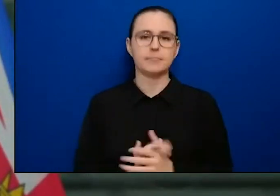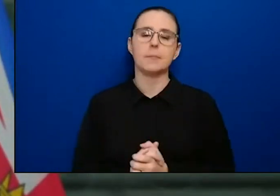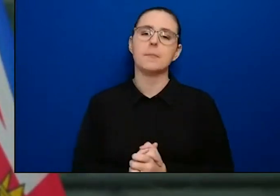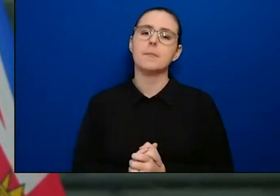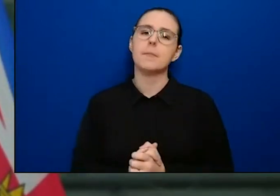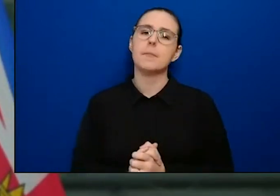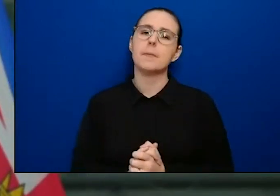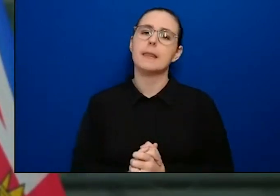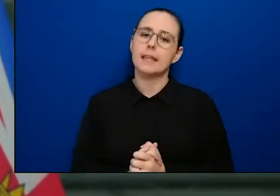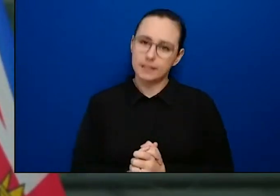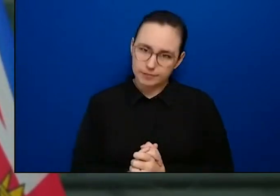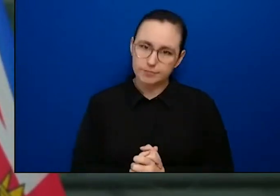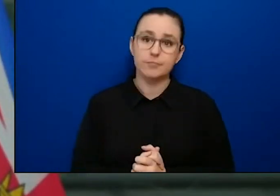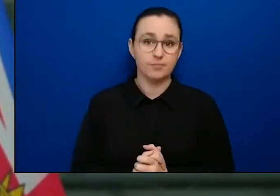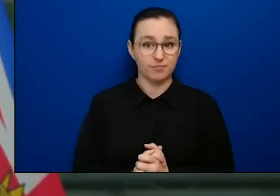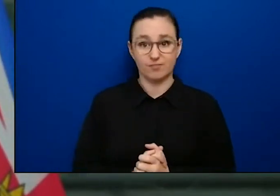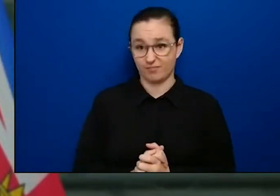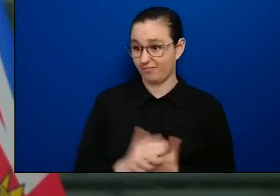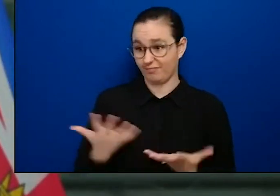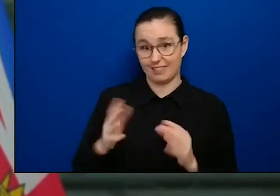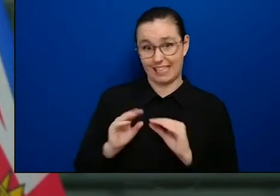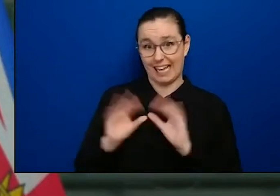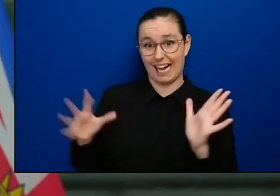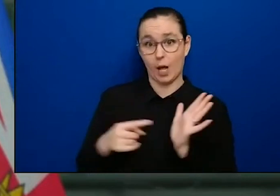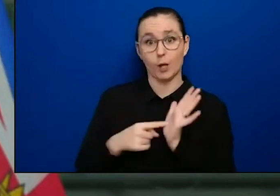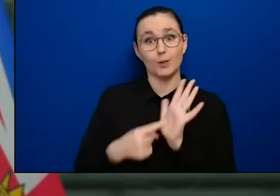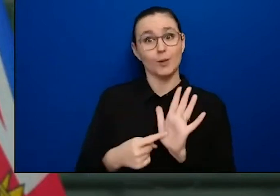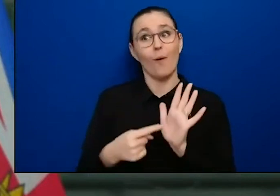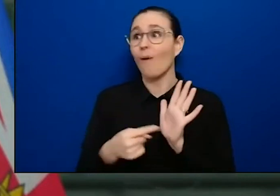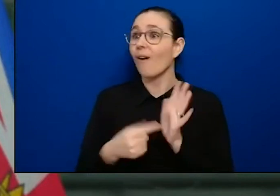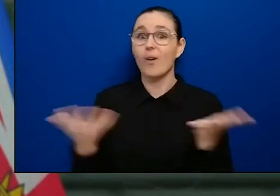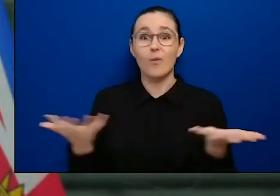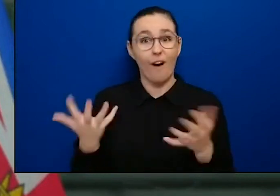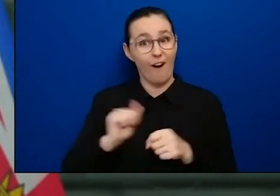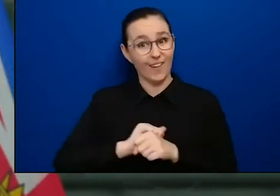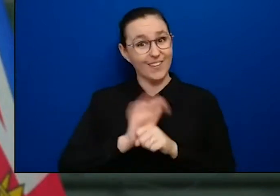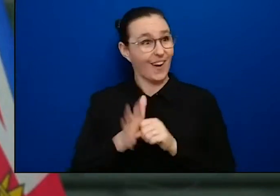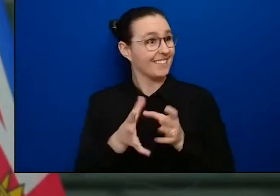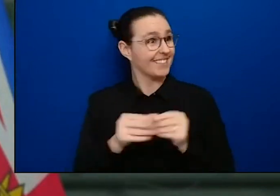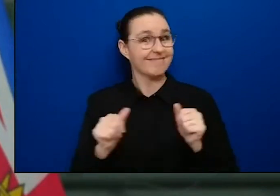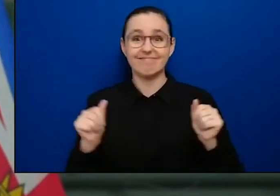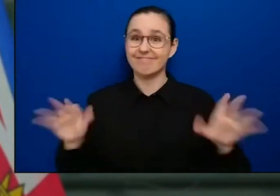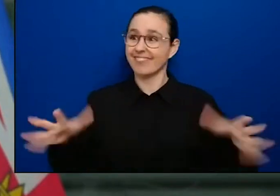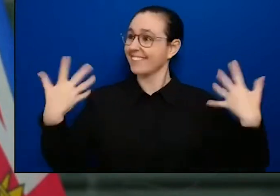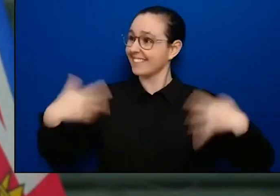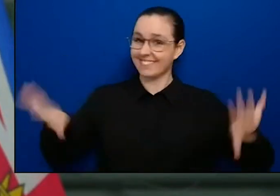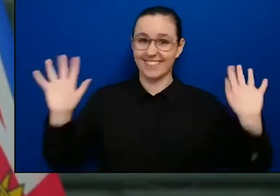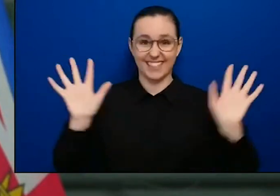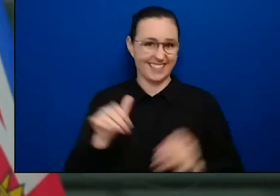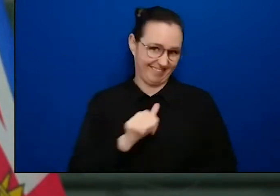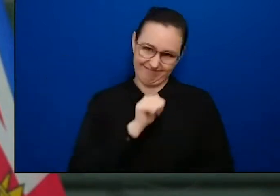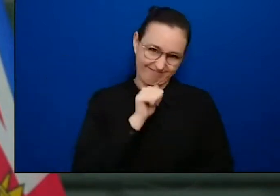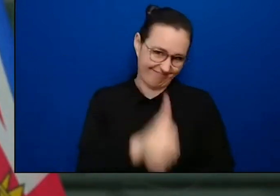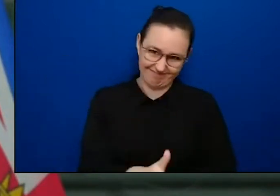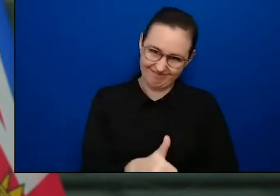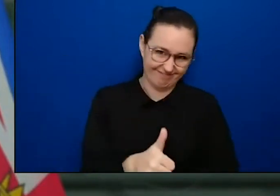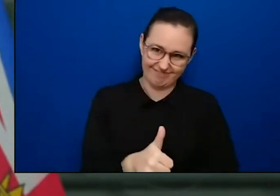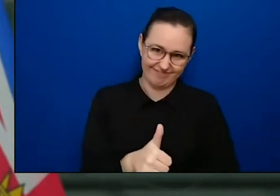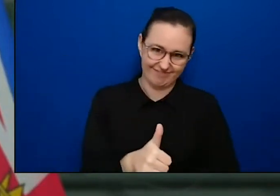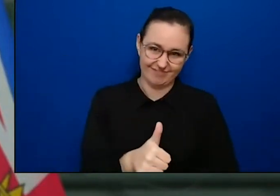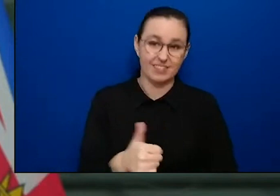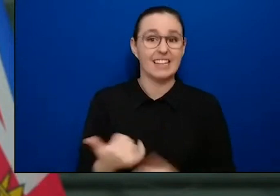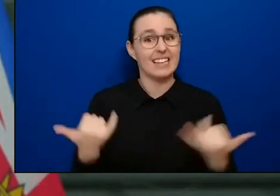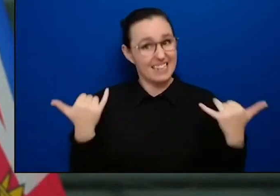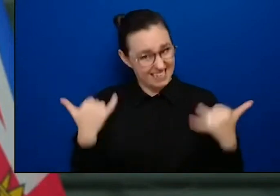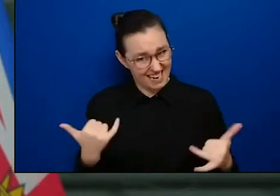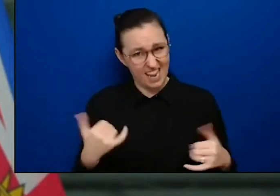the woods yet with this pandemic, and we are in a most difficult and challenging time. And people in British